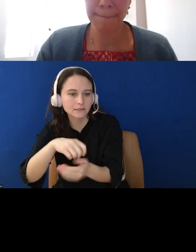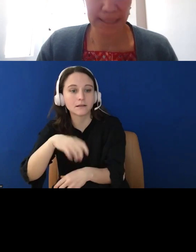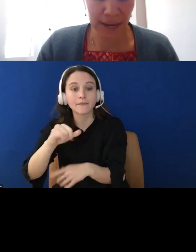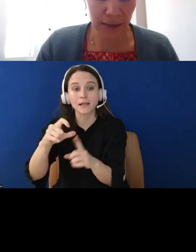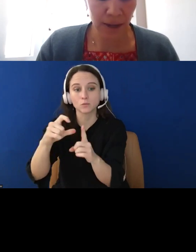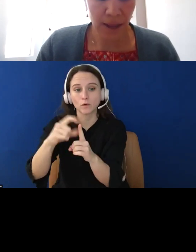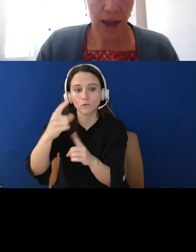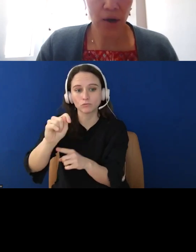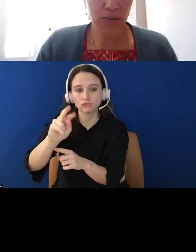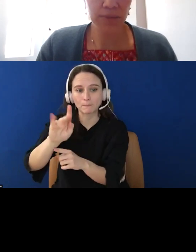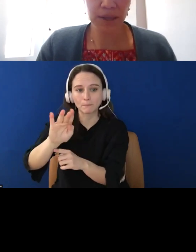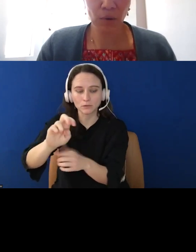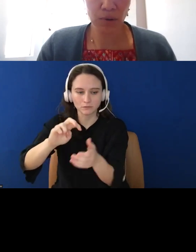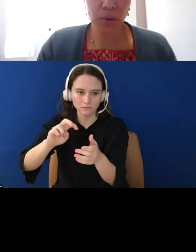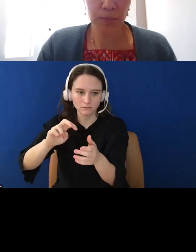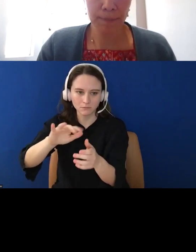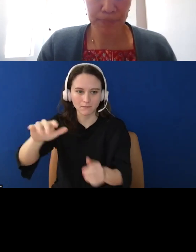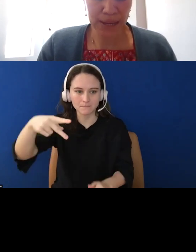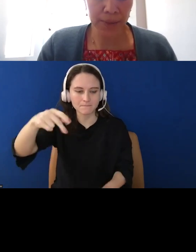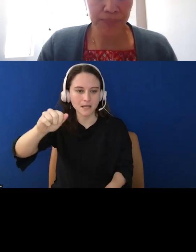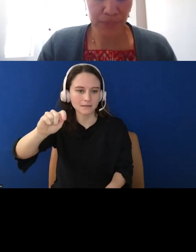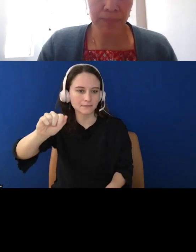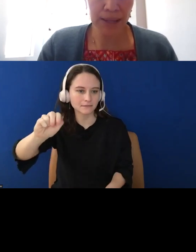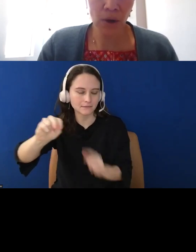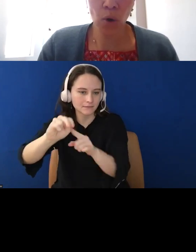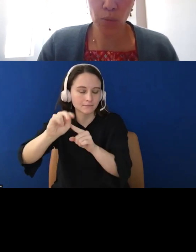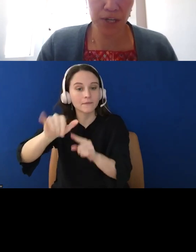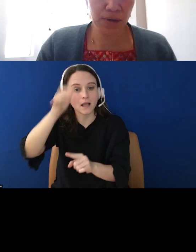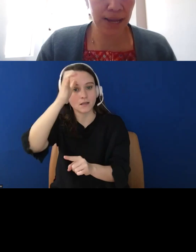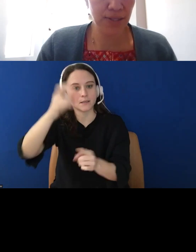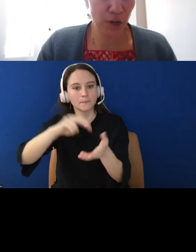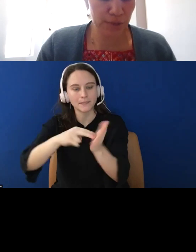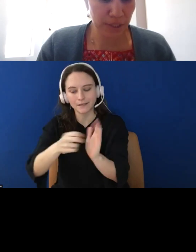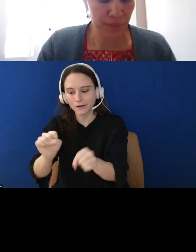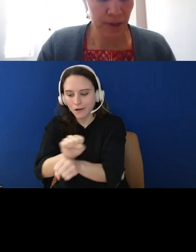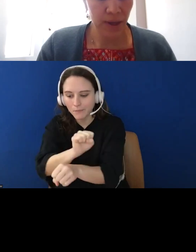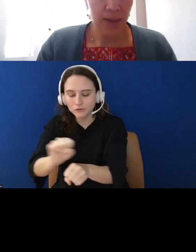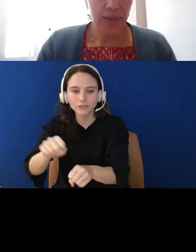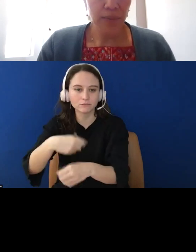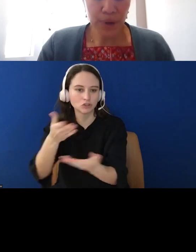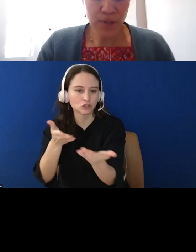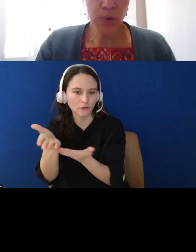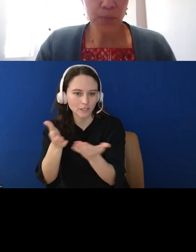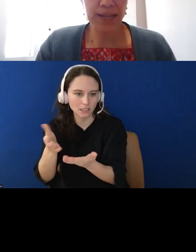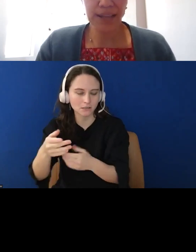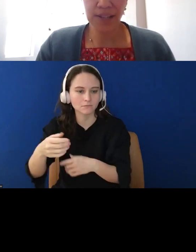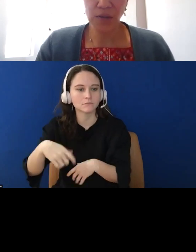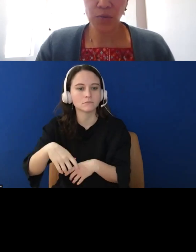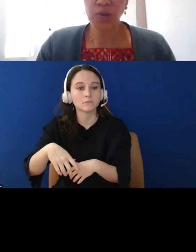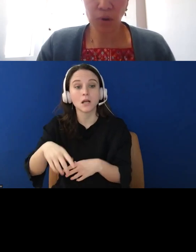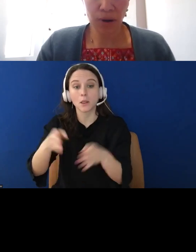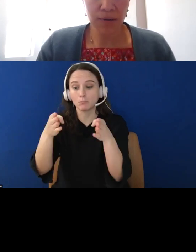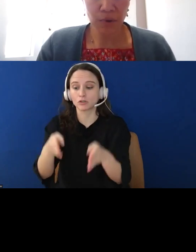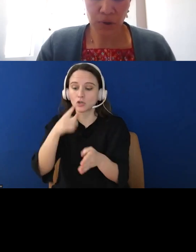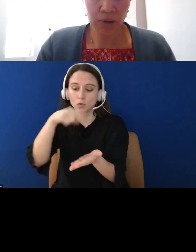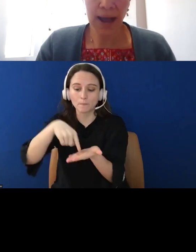was patan, a concept that also meant occupation and service. The person who paid taxes